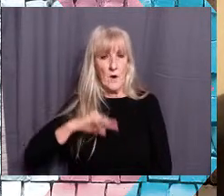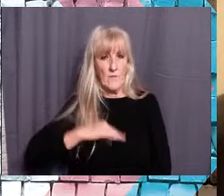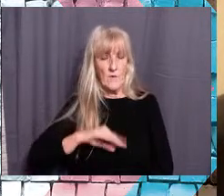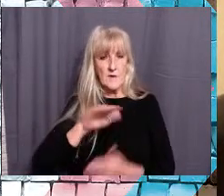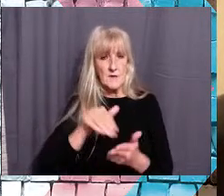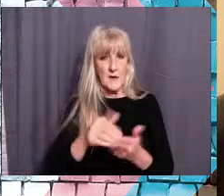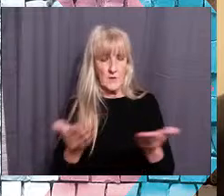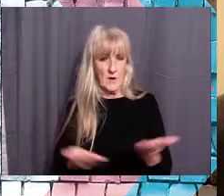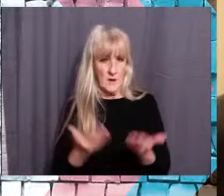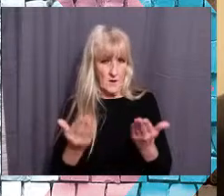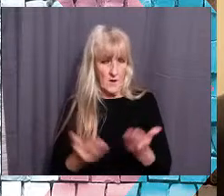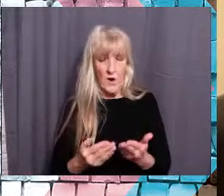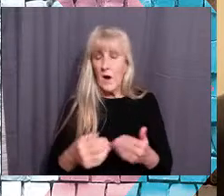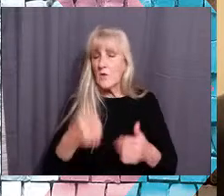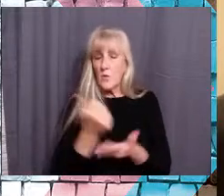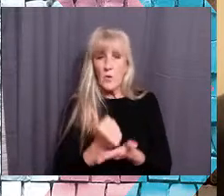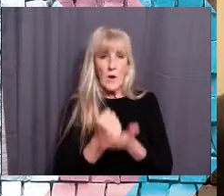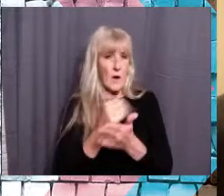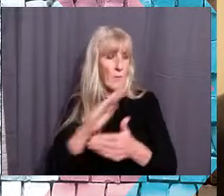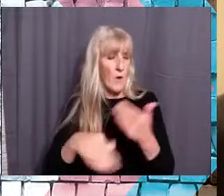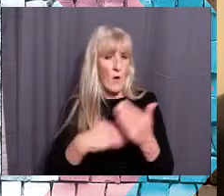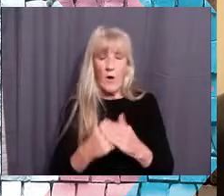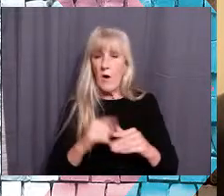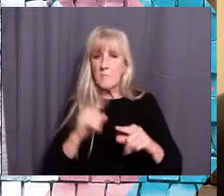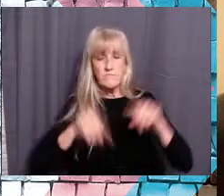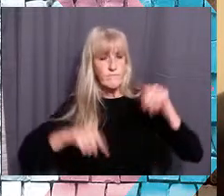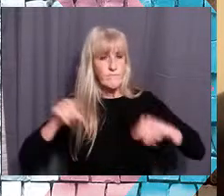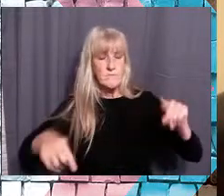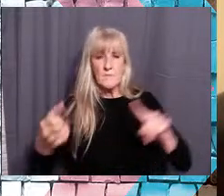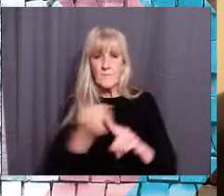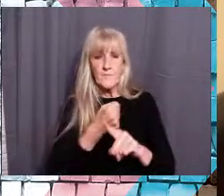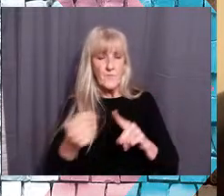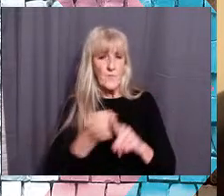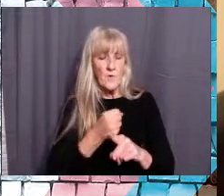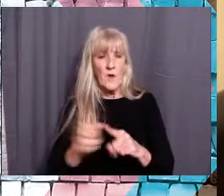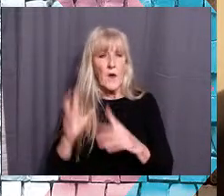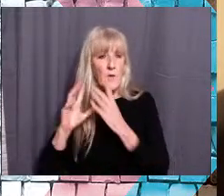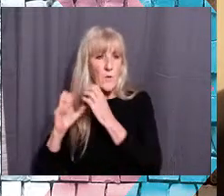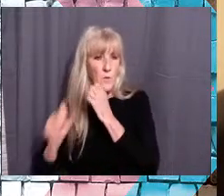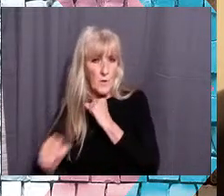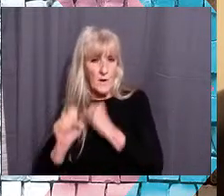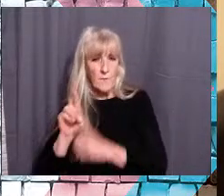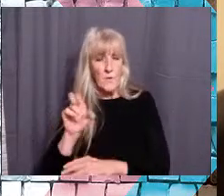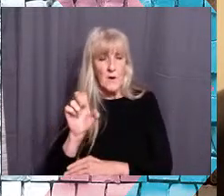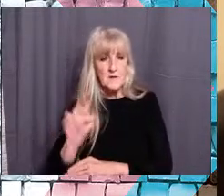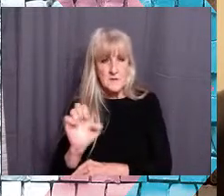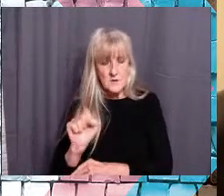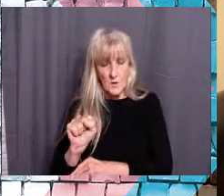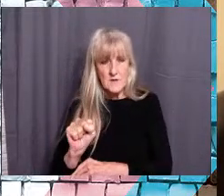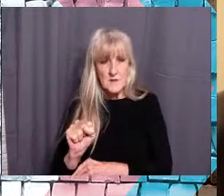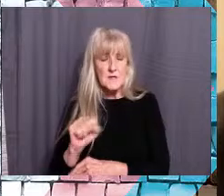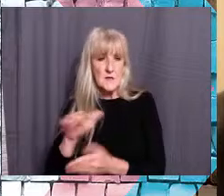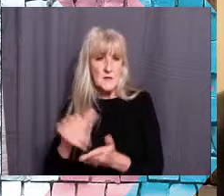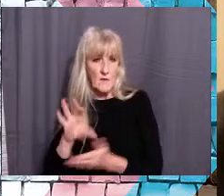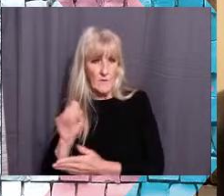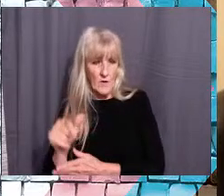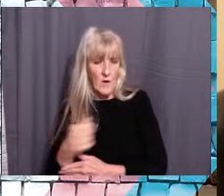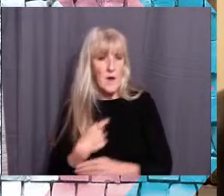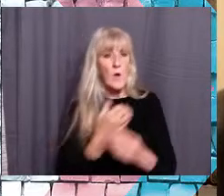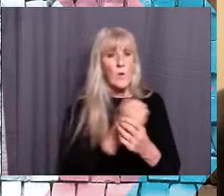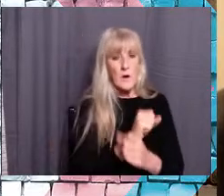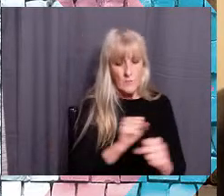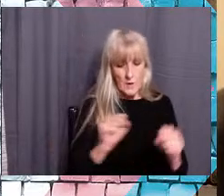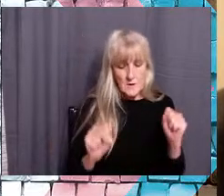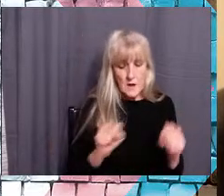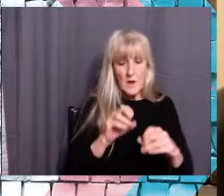Victims of all crime, sexual assault, and we also work as the Rape Crisis Center for Central Florida. We have free services that we serve clients for counseling, for